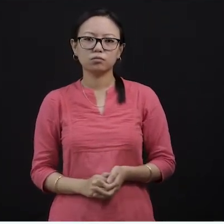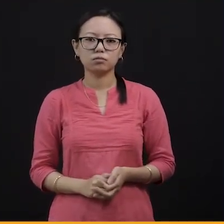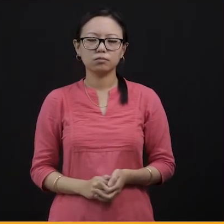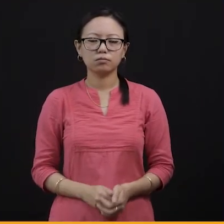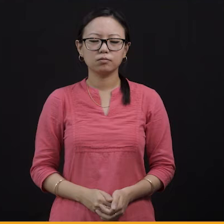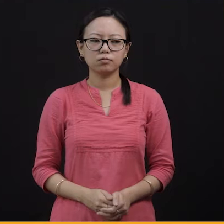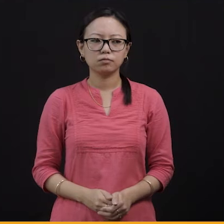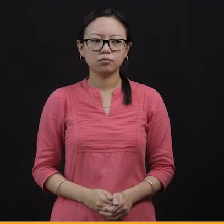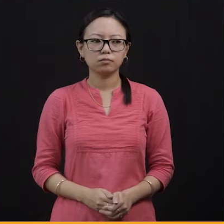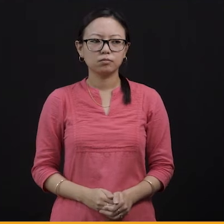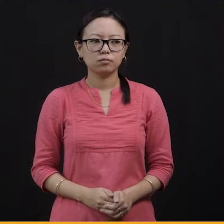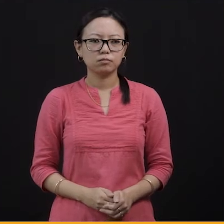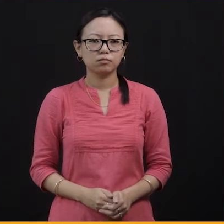Pole.